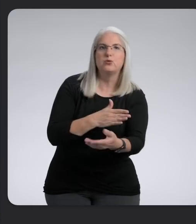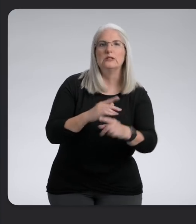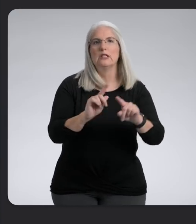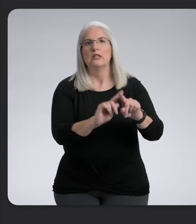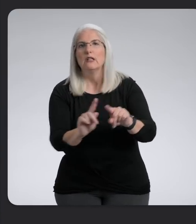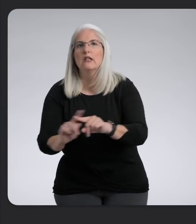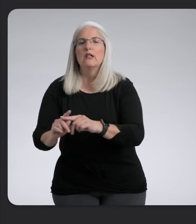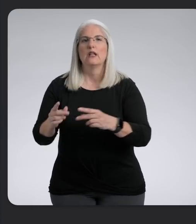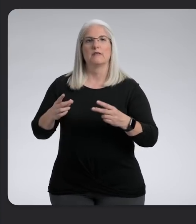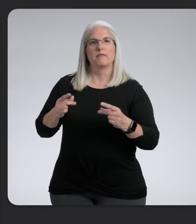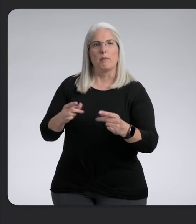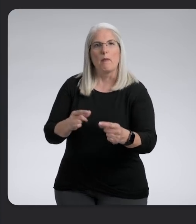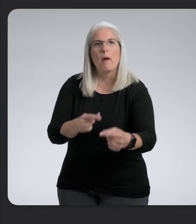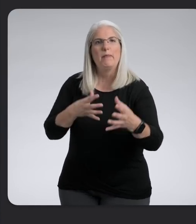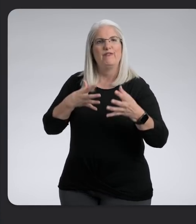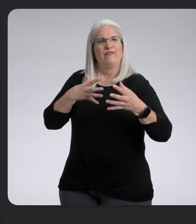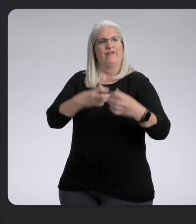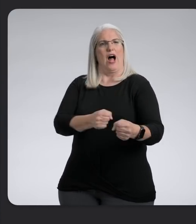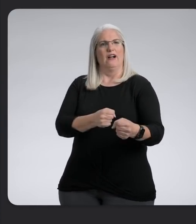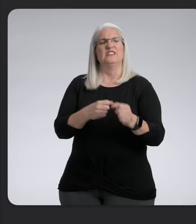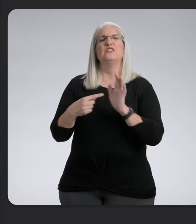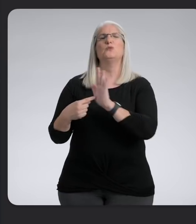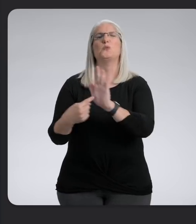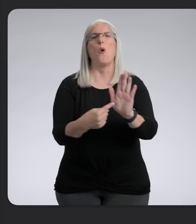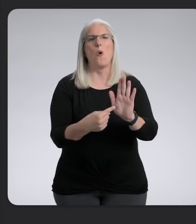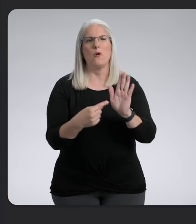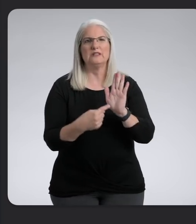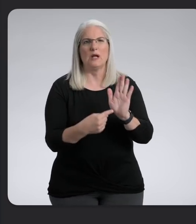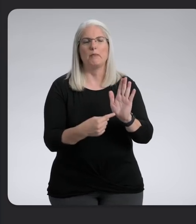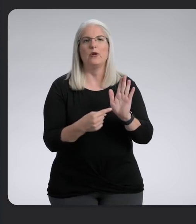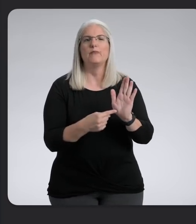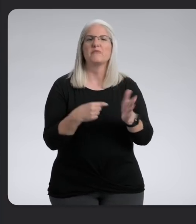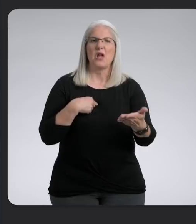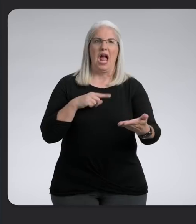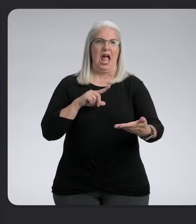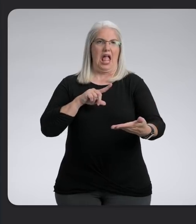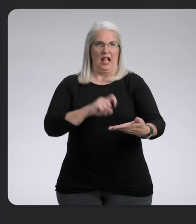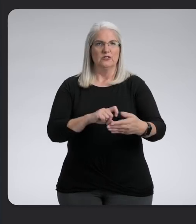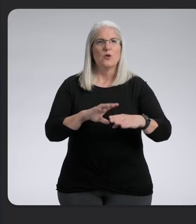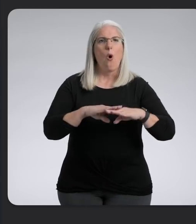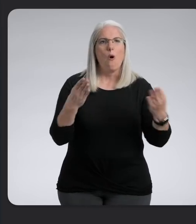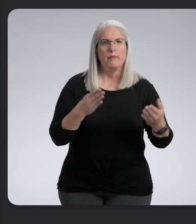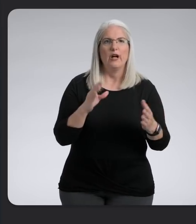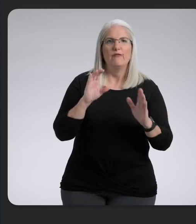Check this out. I'll do a few requests back to back. Open Photos.